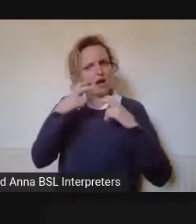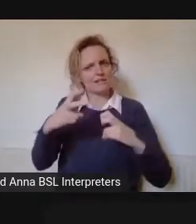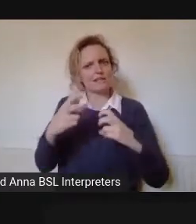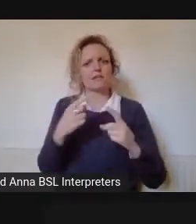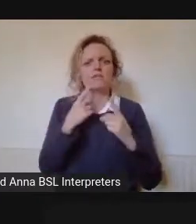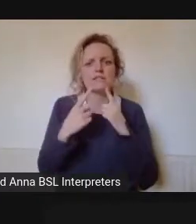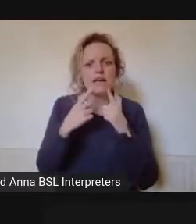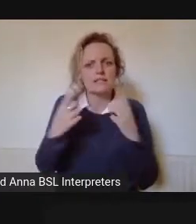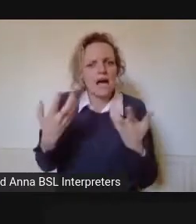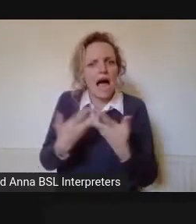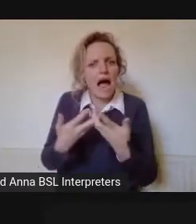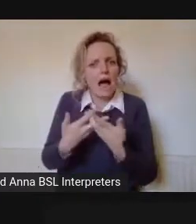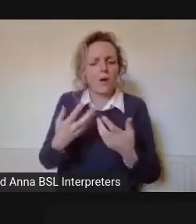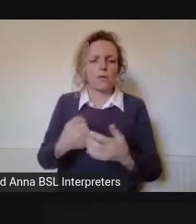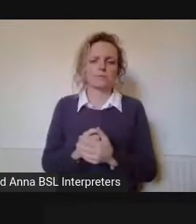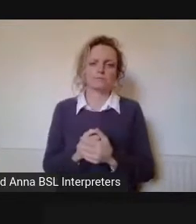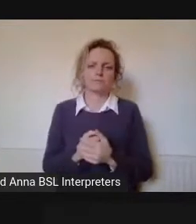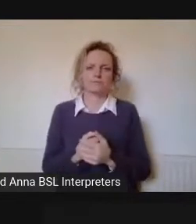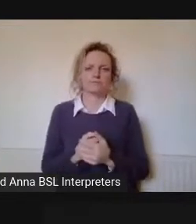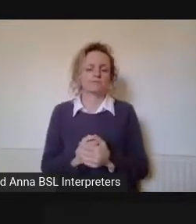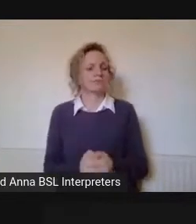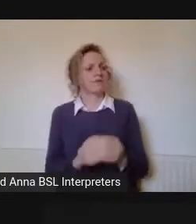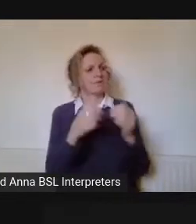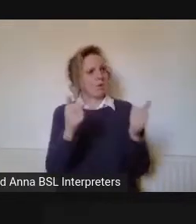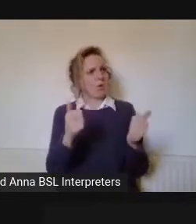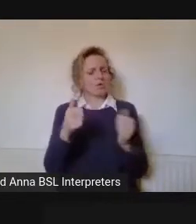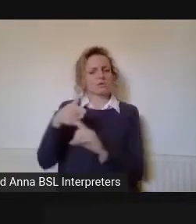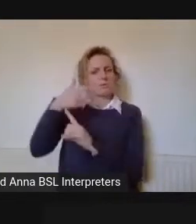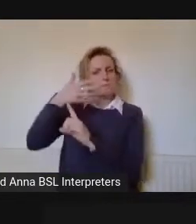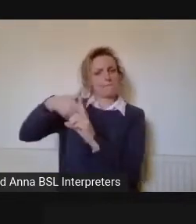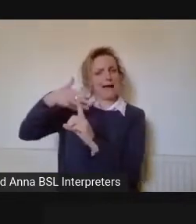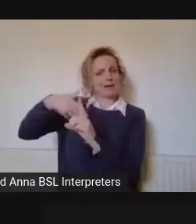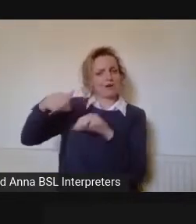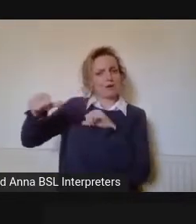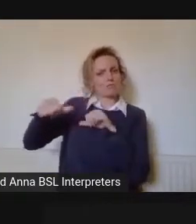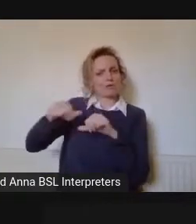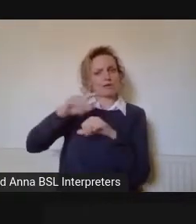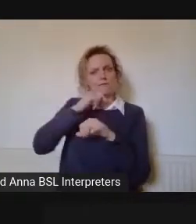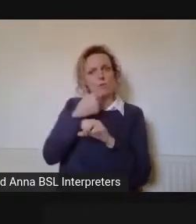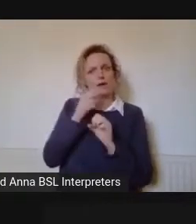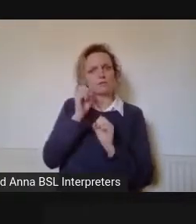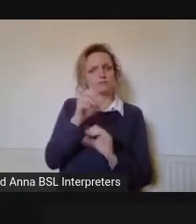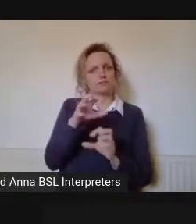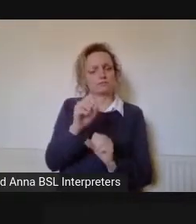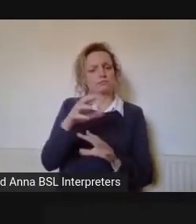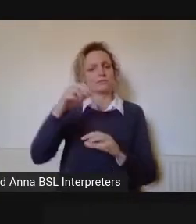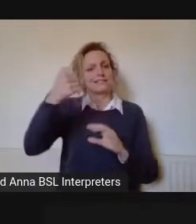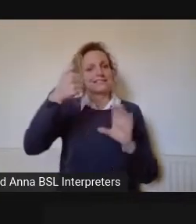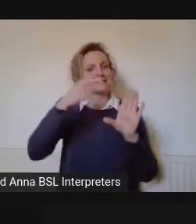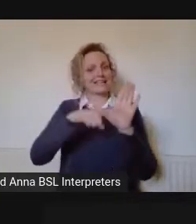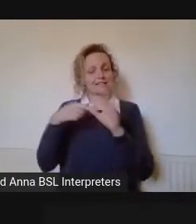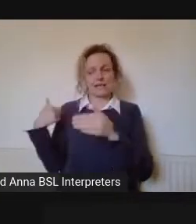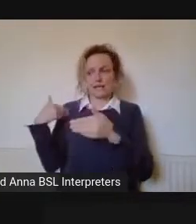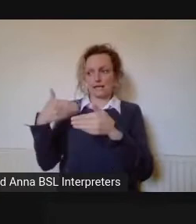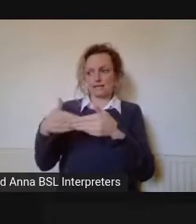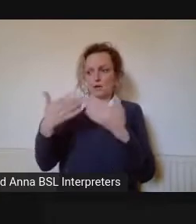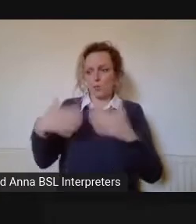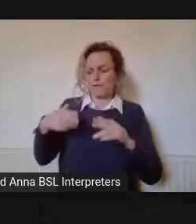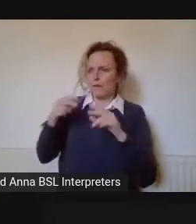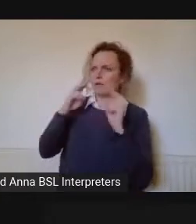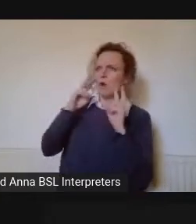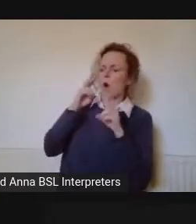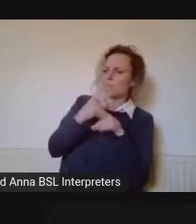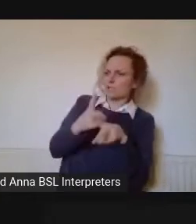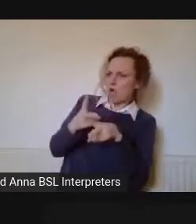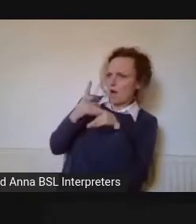So in terms of a bit of background, we spent the last 6 years observing and influencing corporate behaviour in relation to human